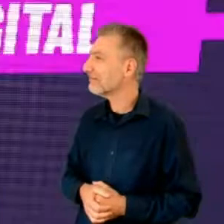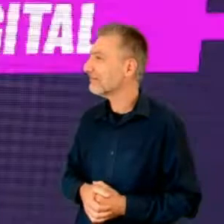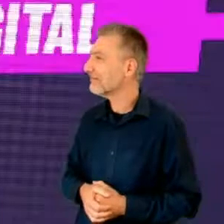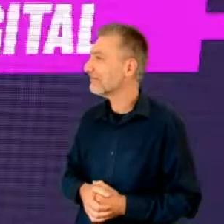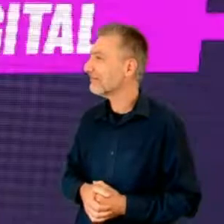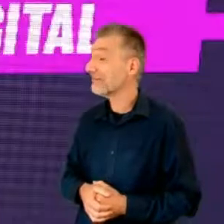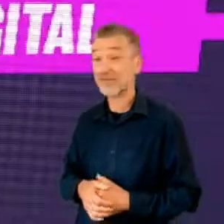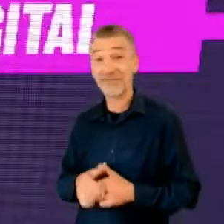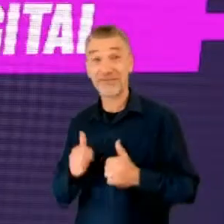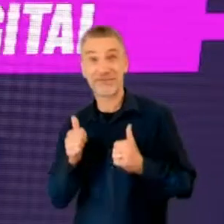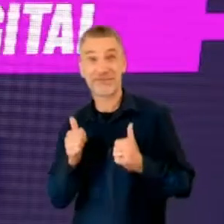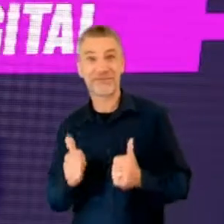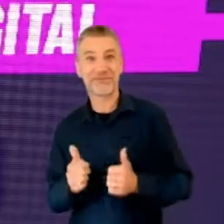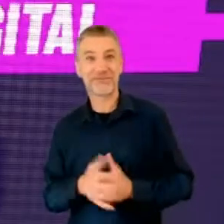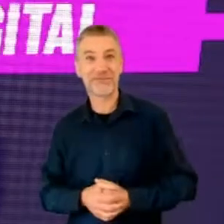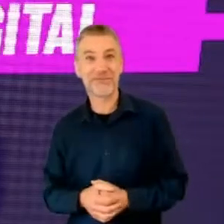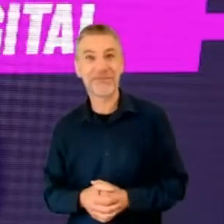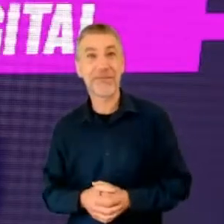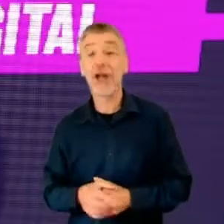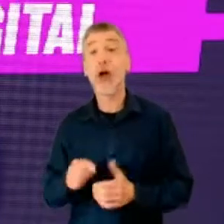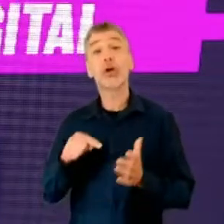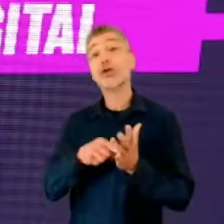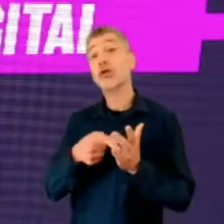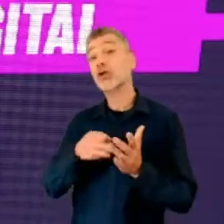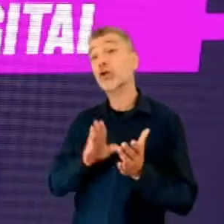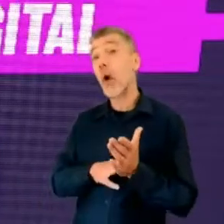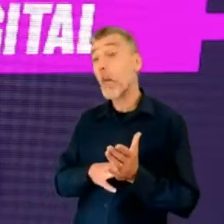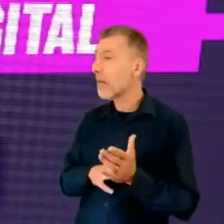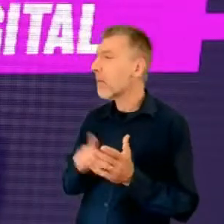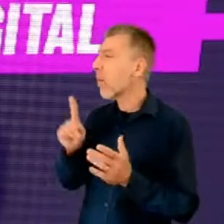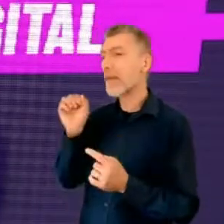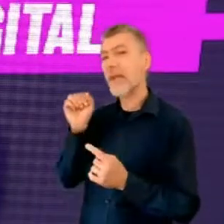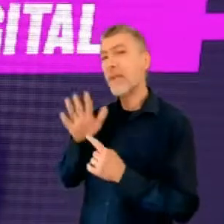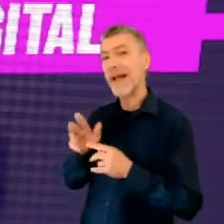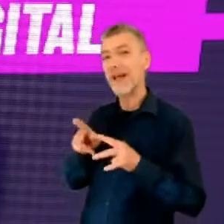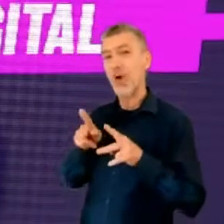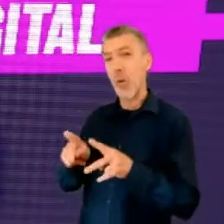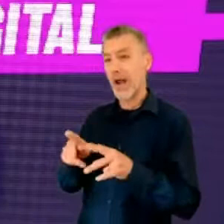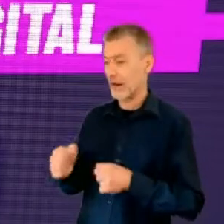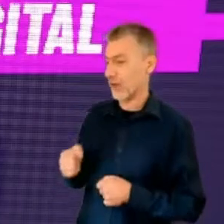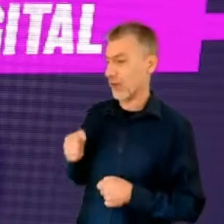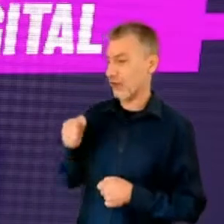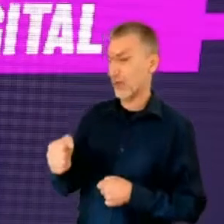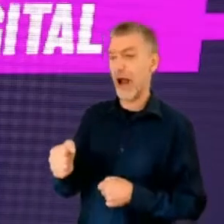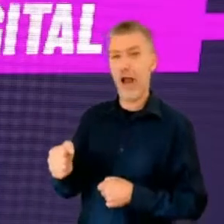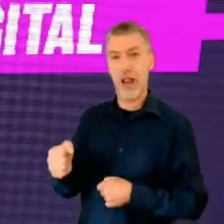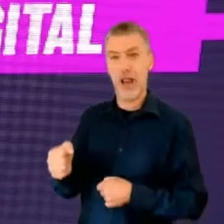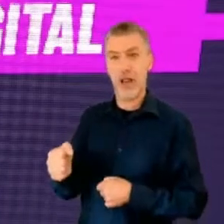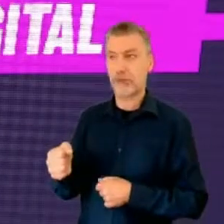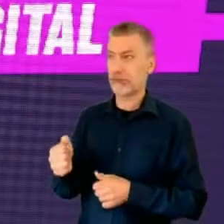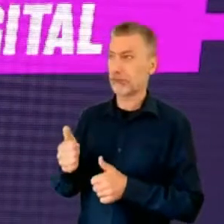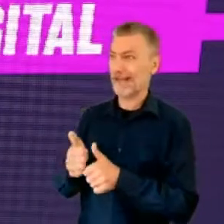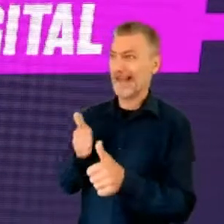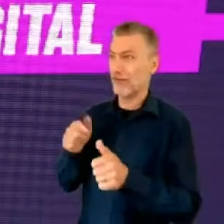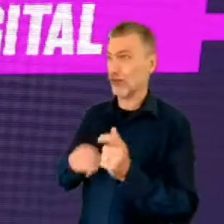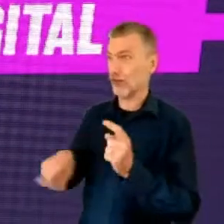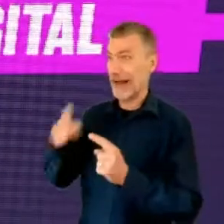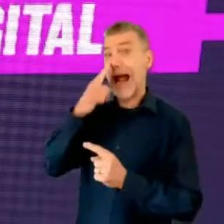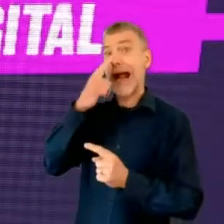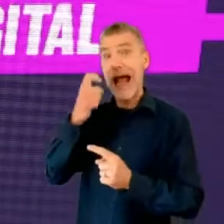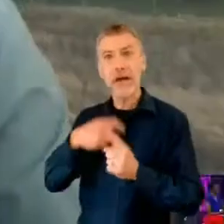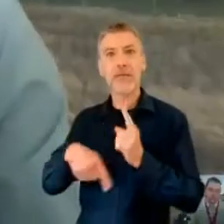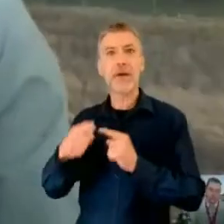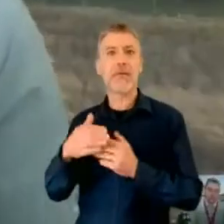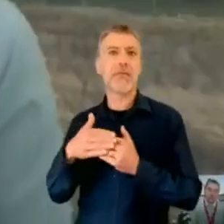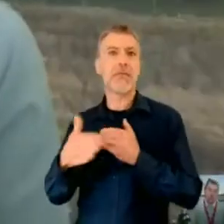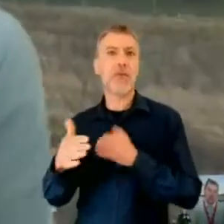question. So Tom, what are the main ways in which the rail industry can be more green? So